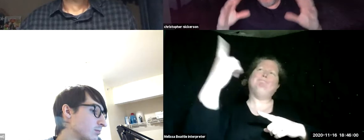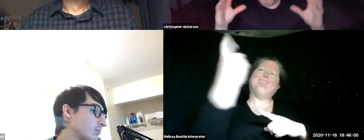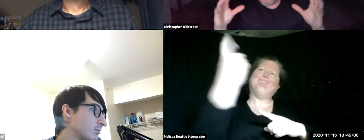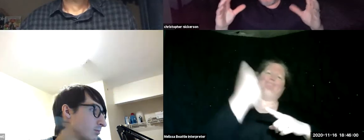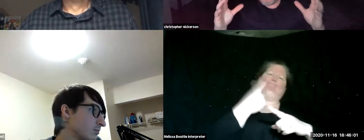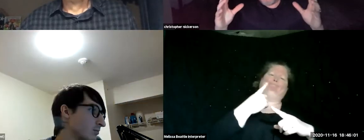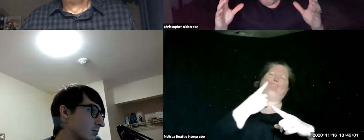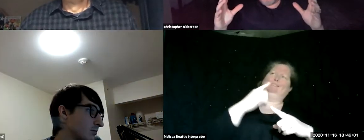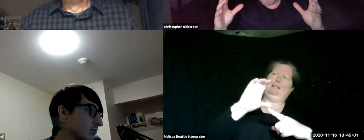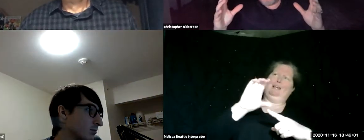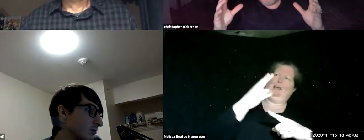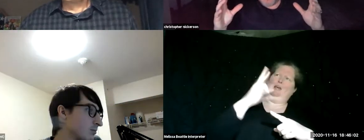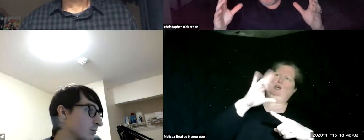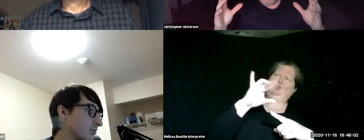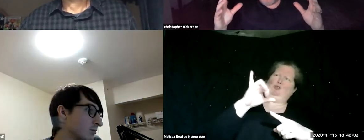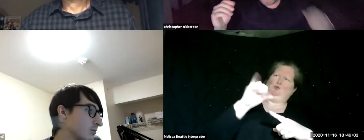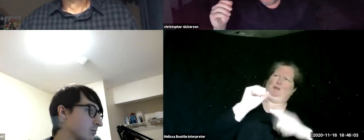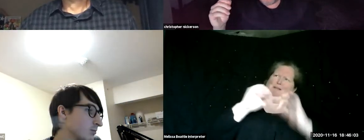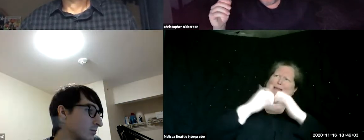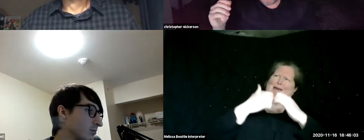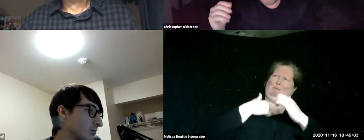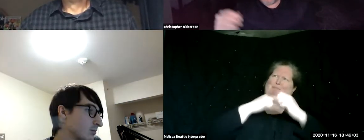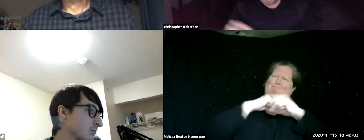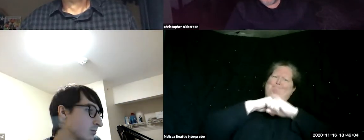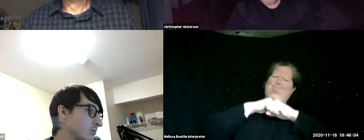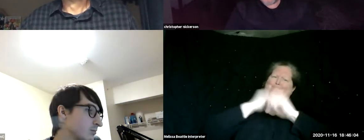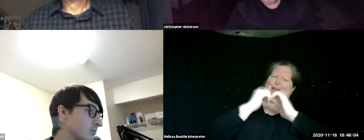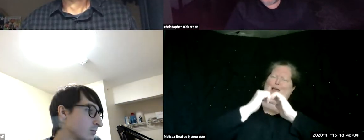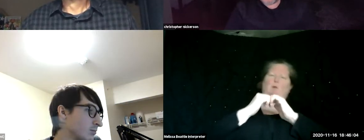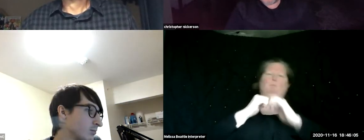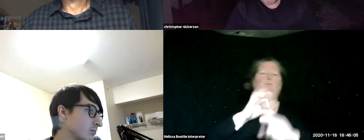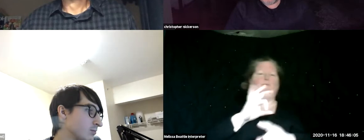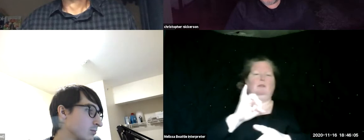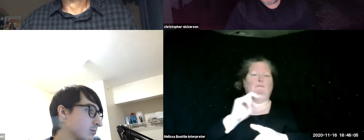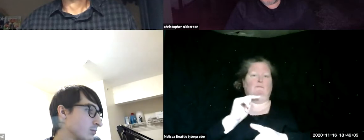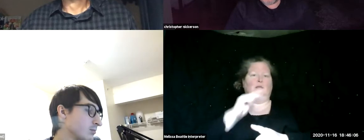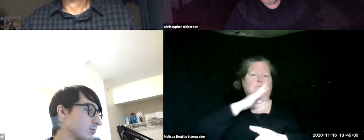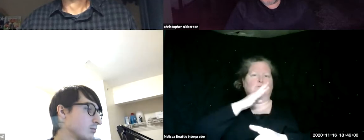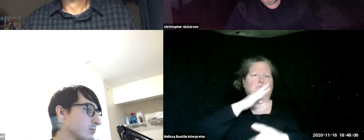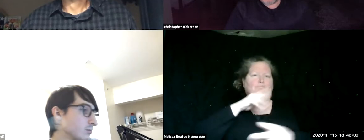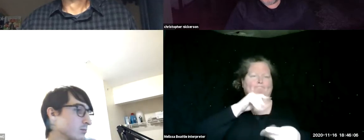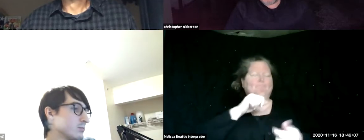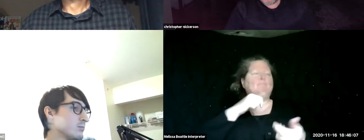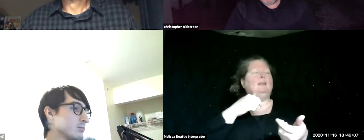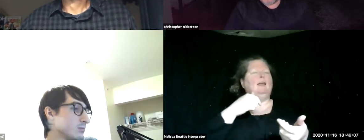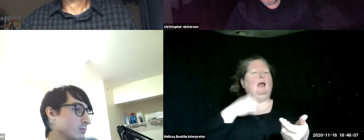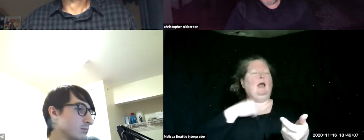that kind of the idea? I guess what I was going for is like, I don't necessarily see myself going